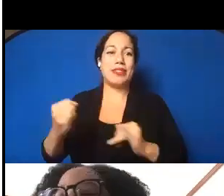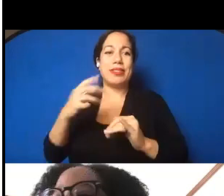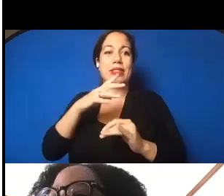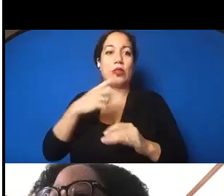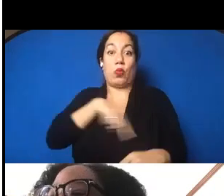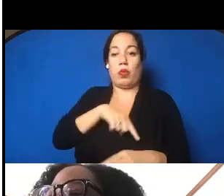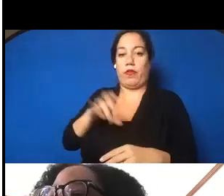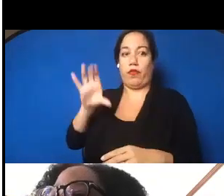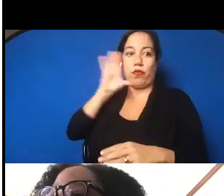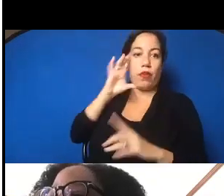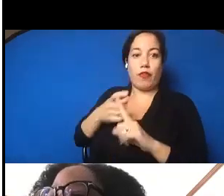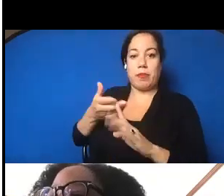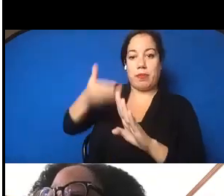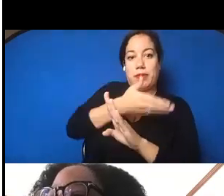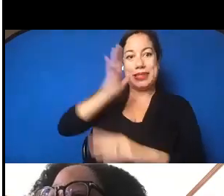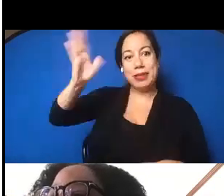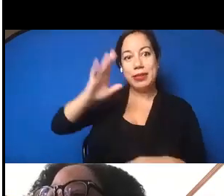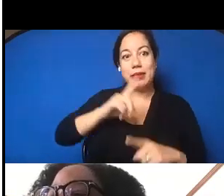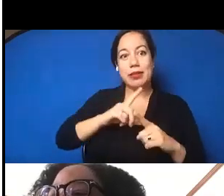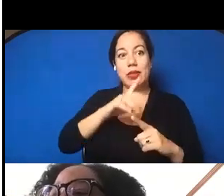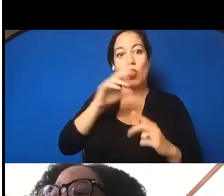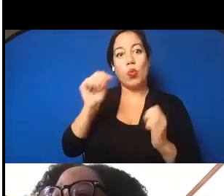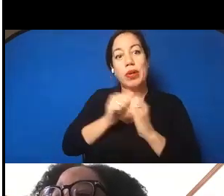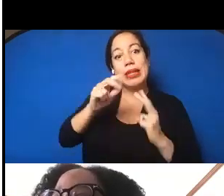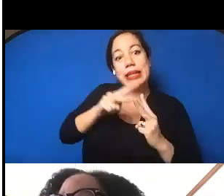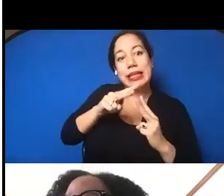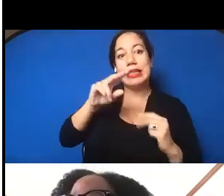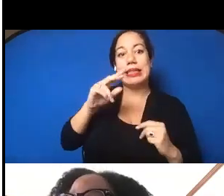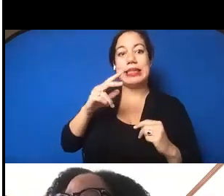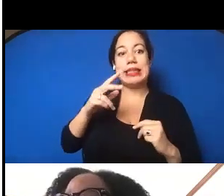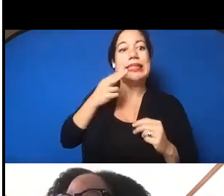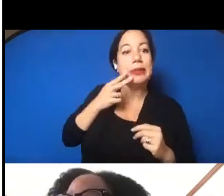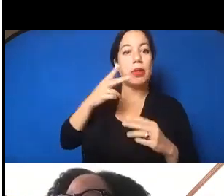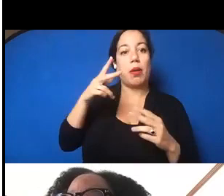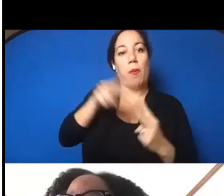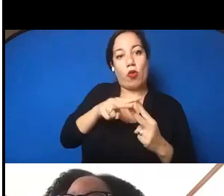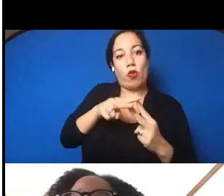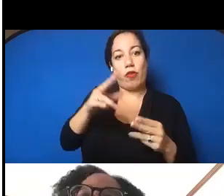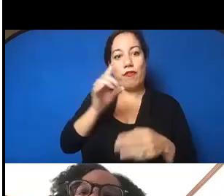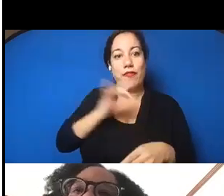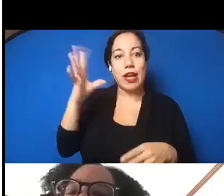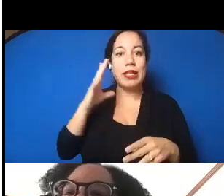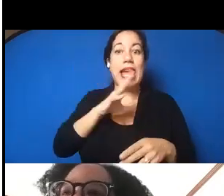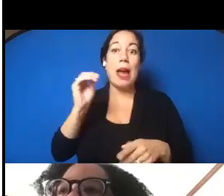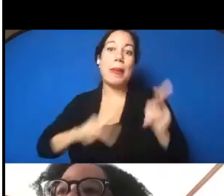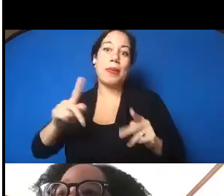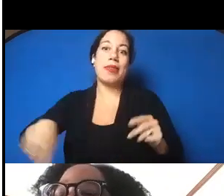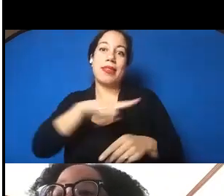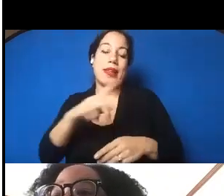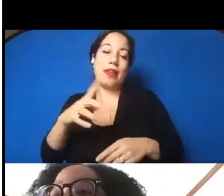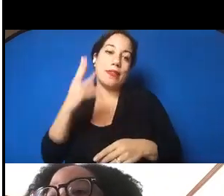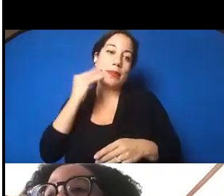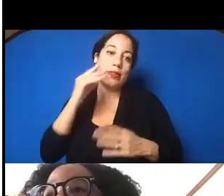heard from the speaker, specific to intimate partner violence, but it also has implications for individuals who experience incarceration